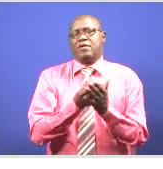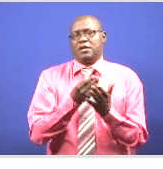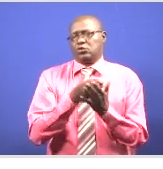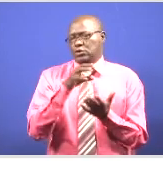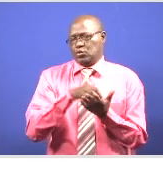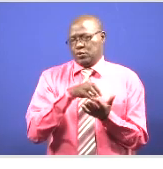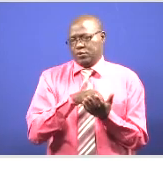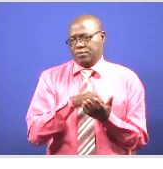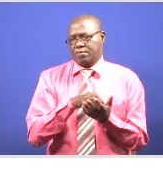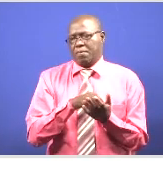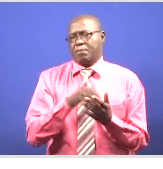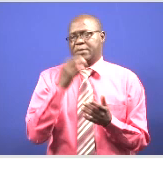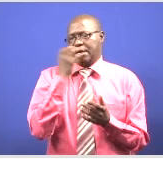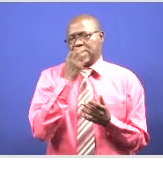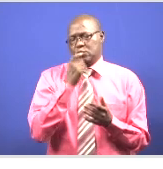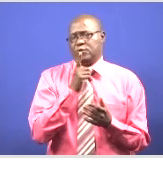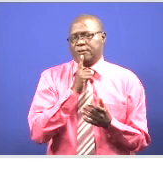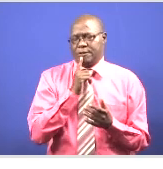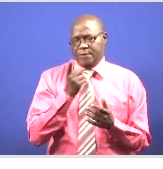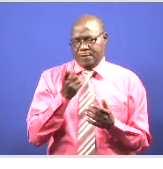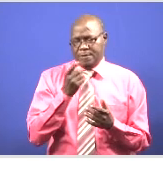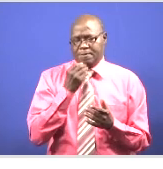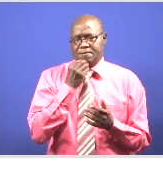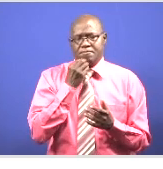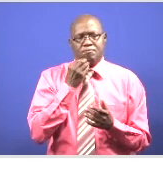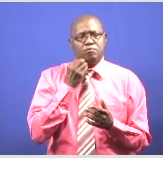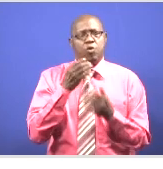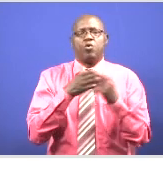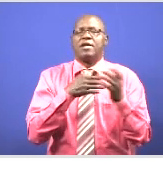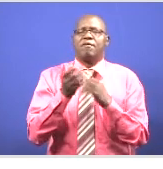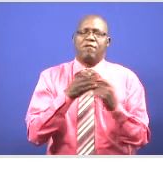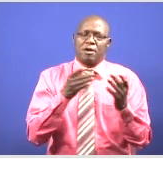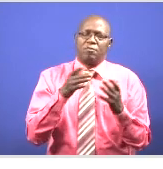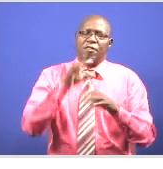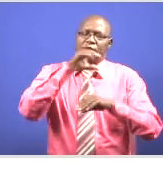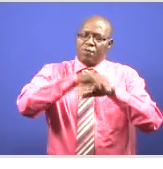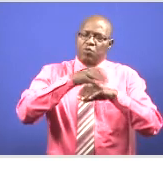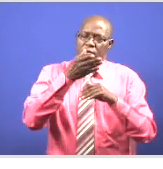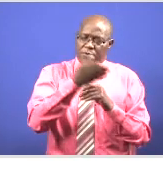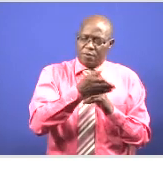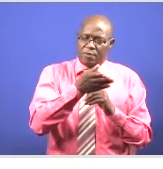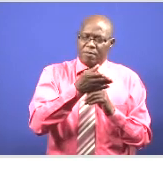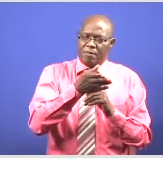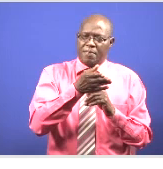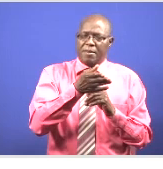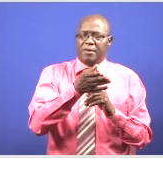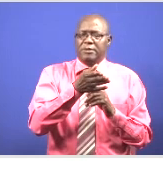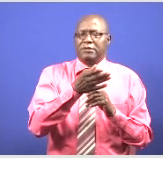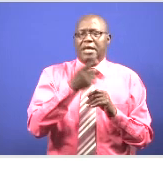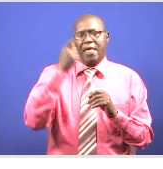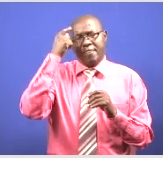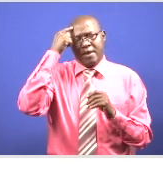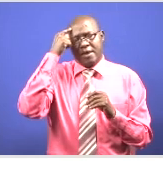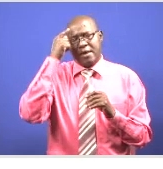And Gachagua told us that whatever they came and found in there, they didn't think that the situation was that